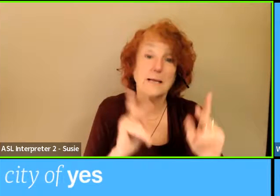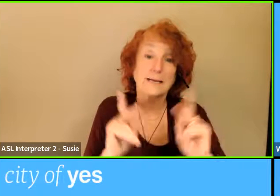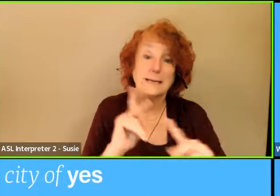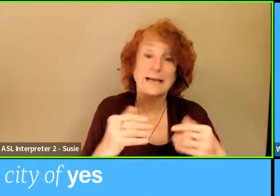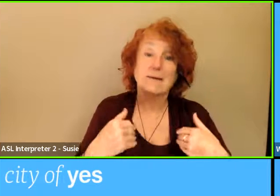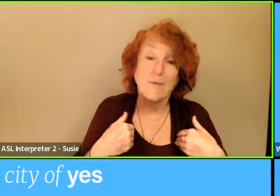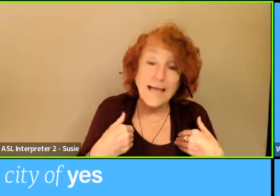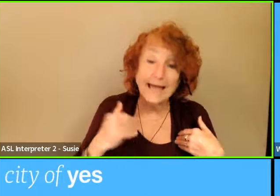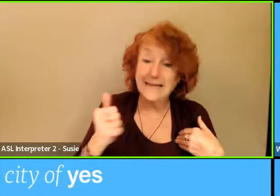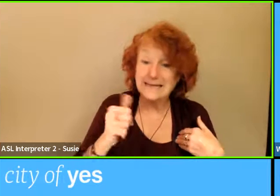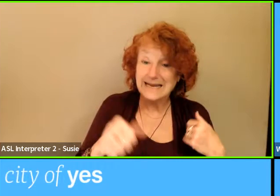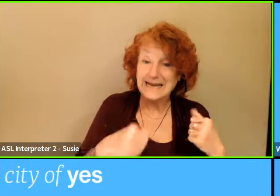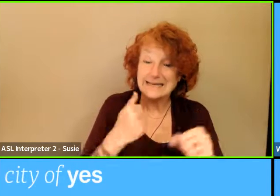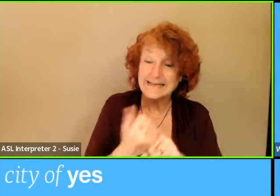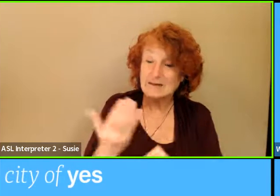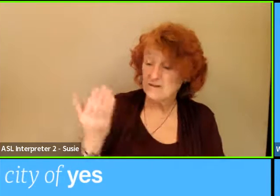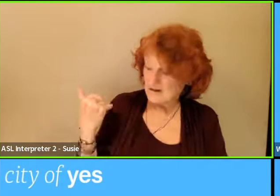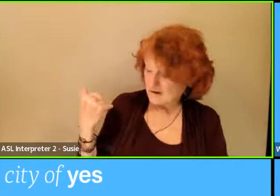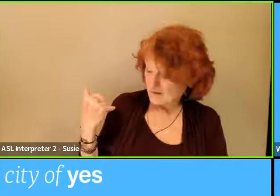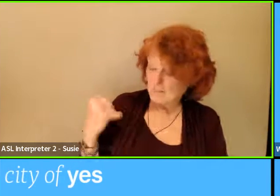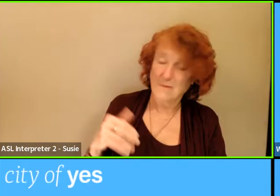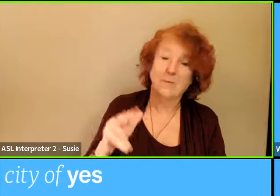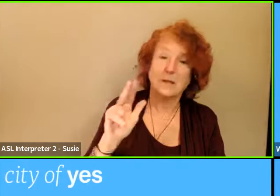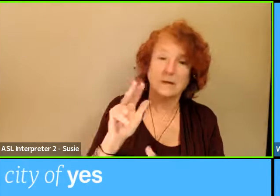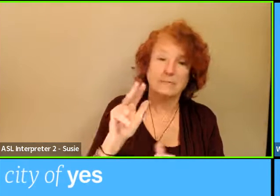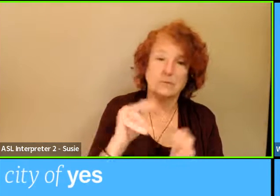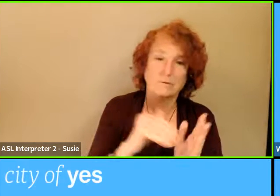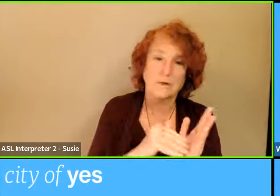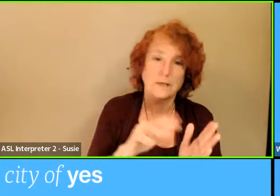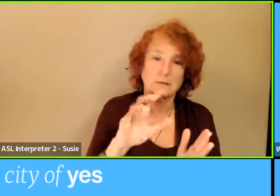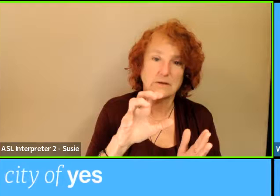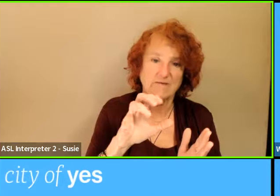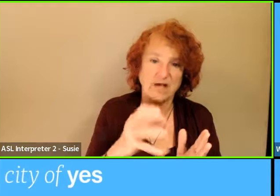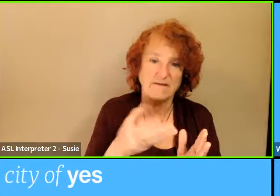years ago, but we have 3,500 more and counting units of housing.